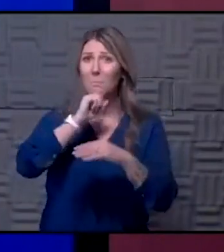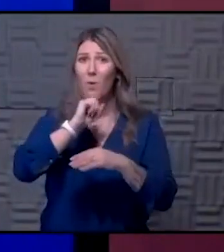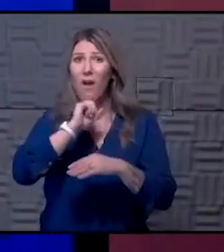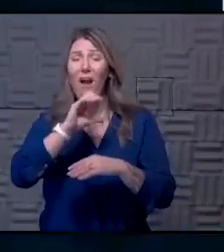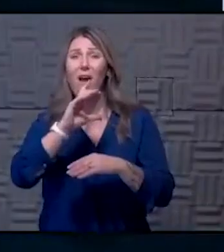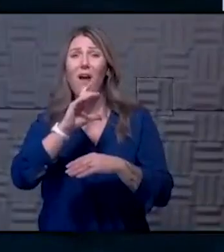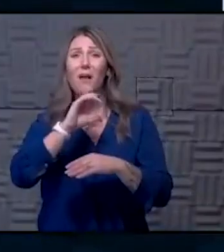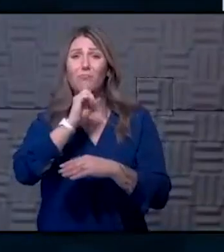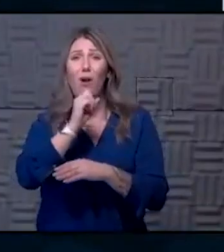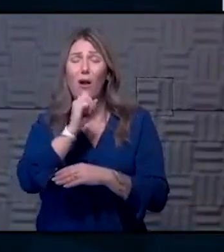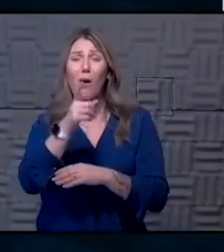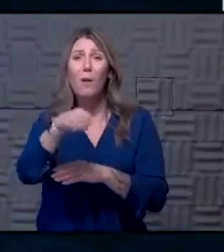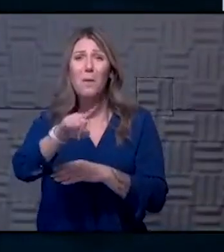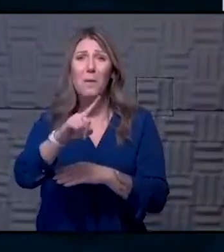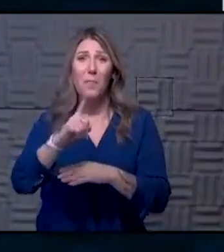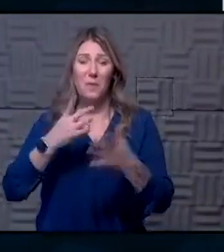think?